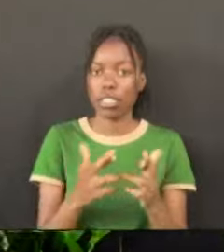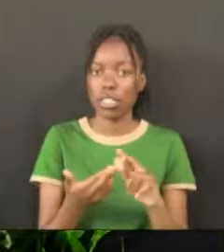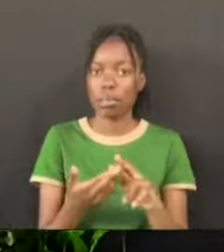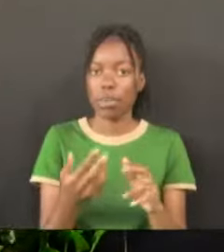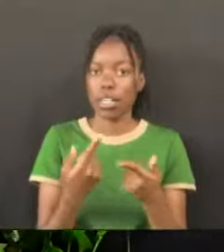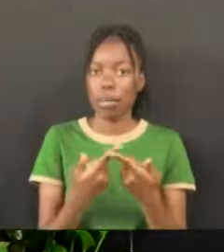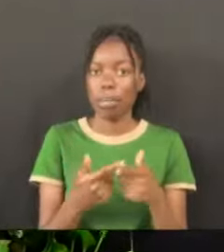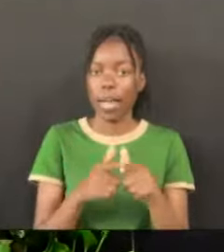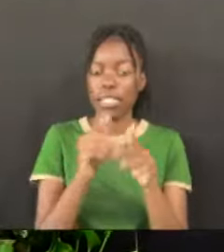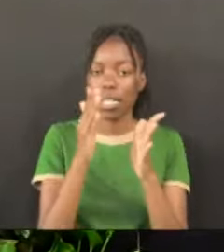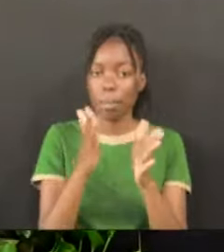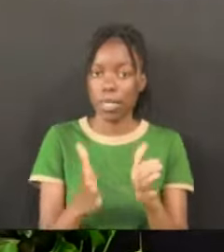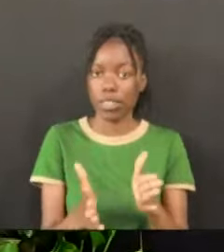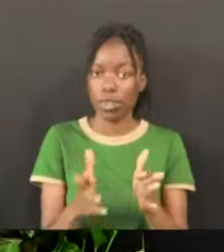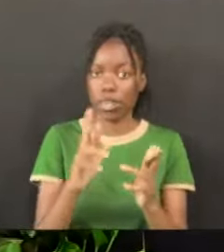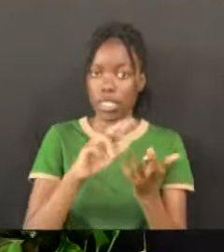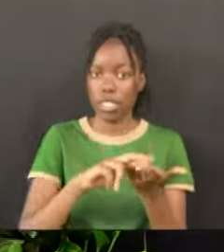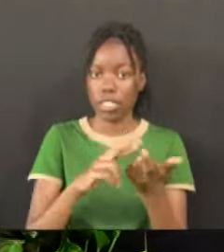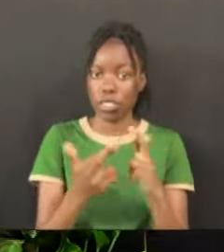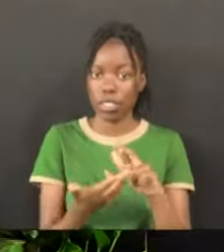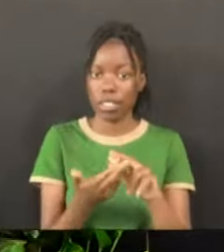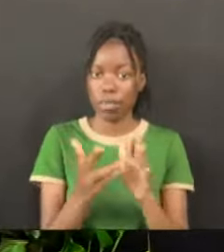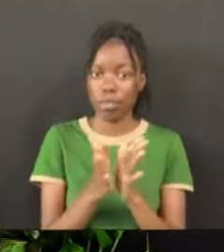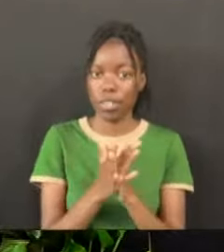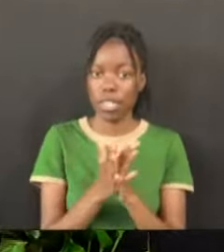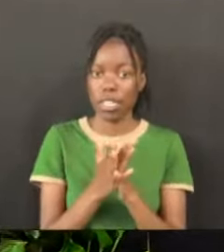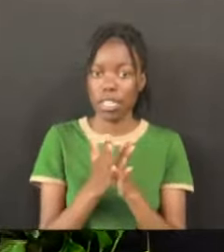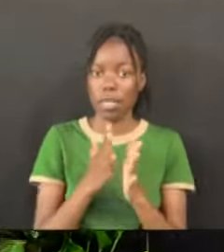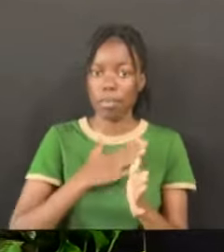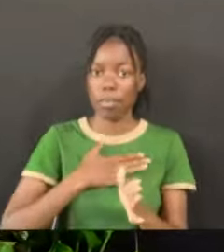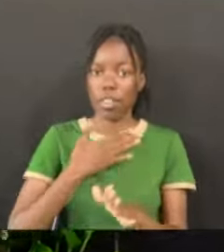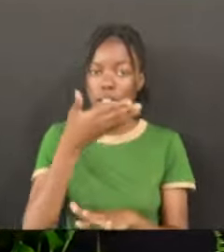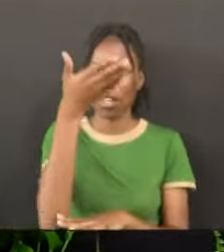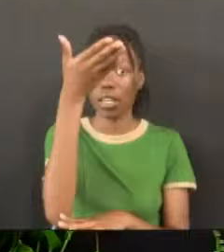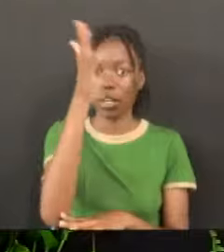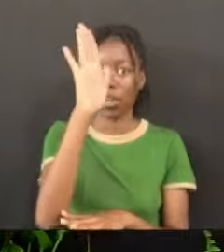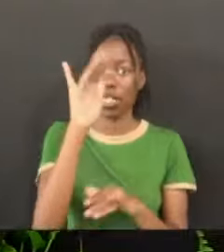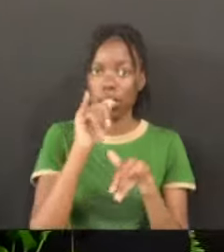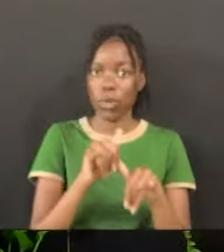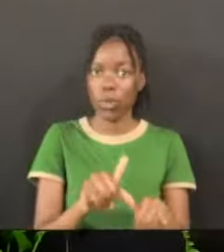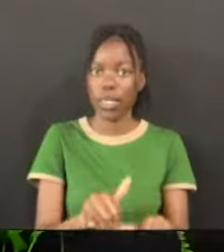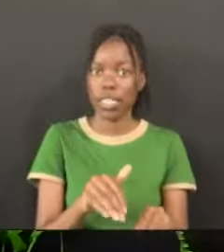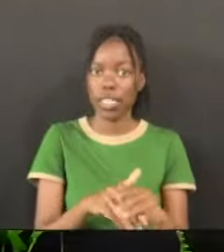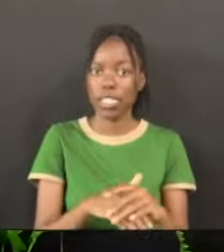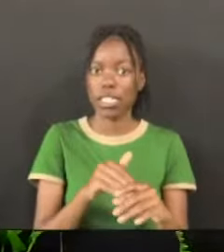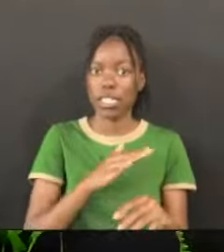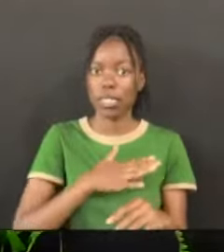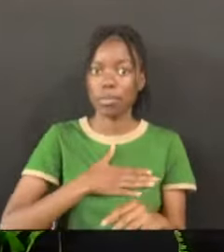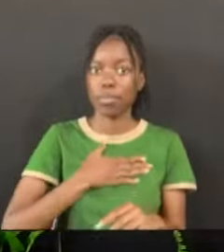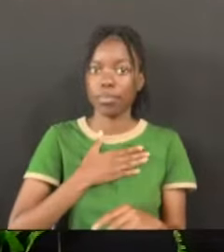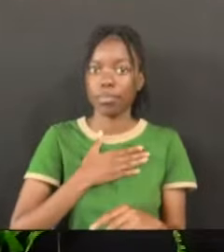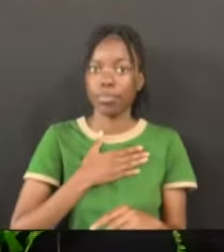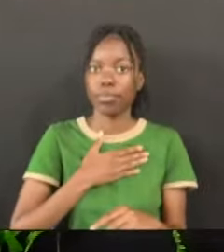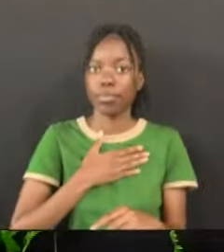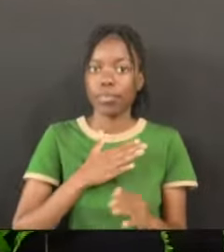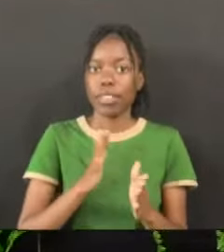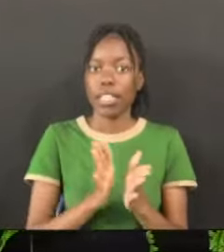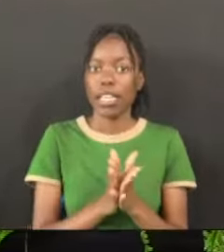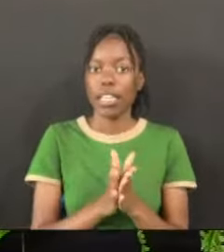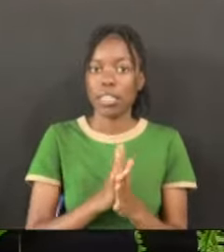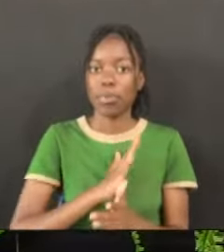relationship with my God. He dwells in me and me in